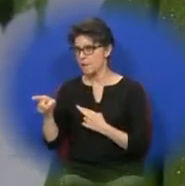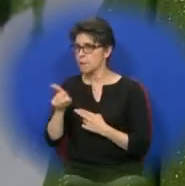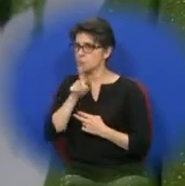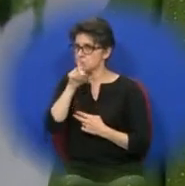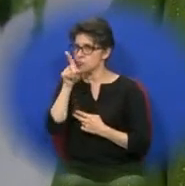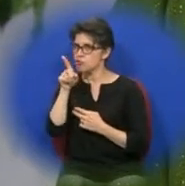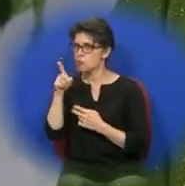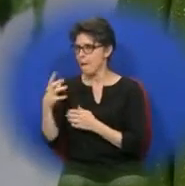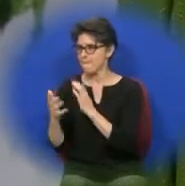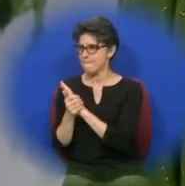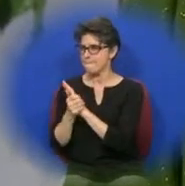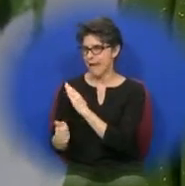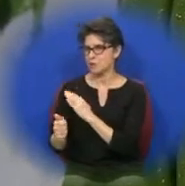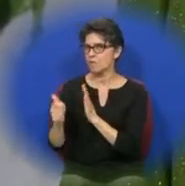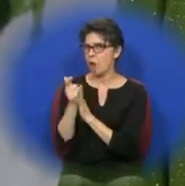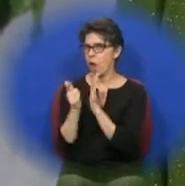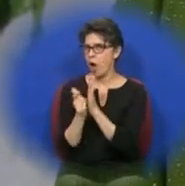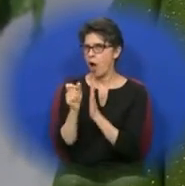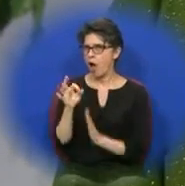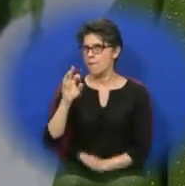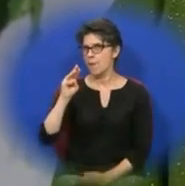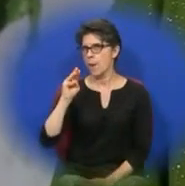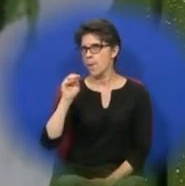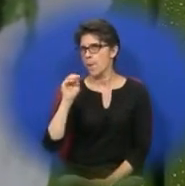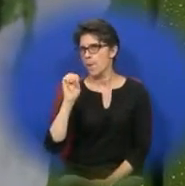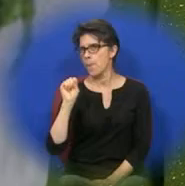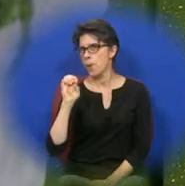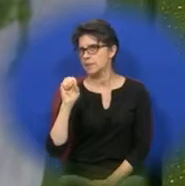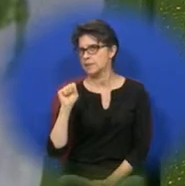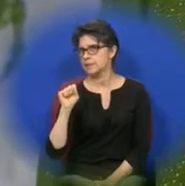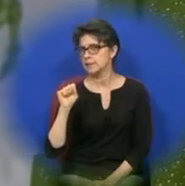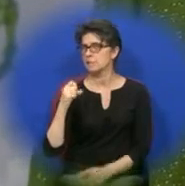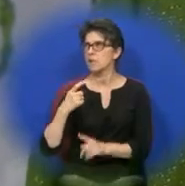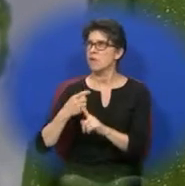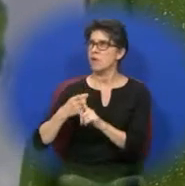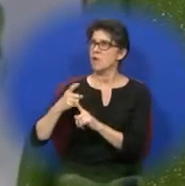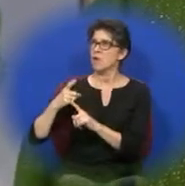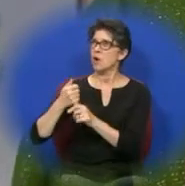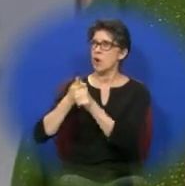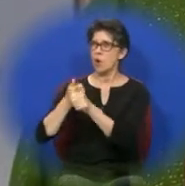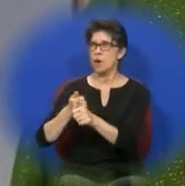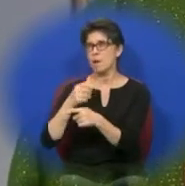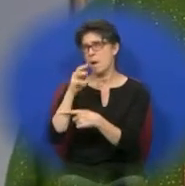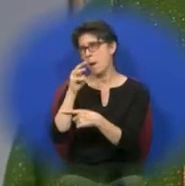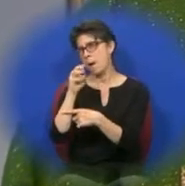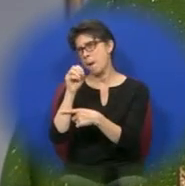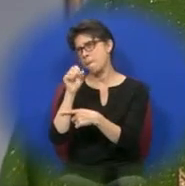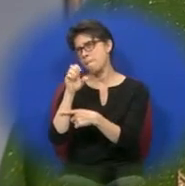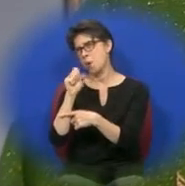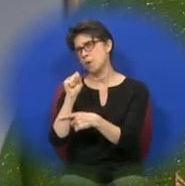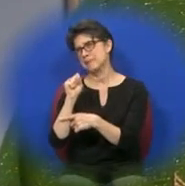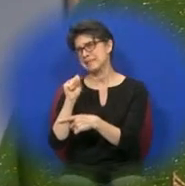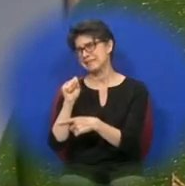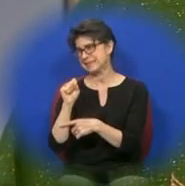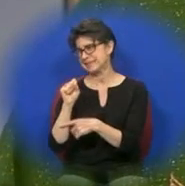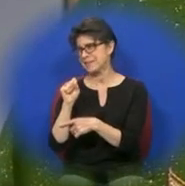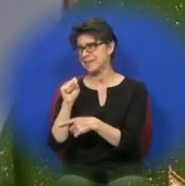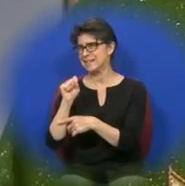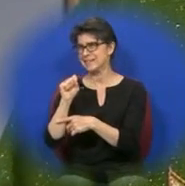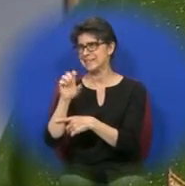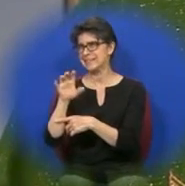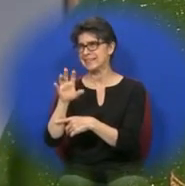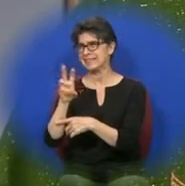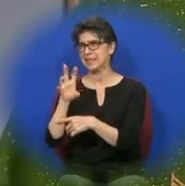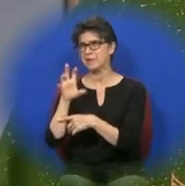law of Moses. And remembering, too, that from Moses' time, there were 613 laws in Jewish tradition,